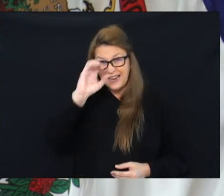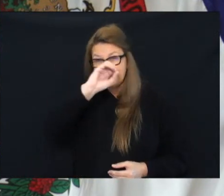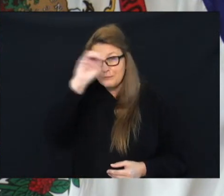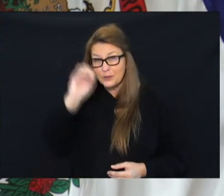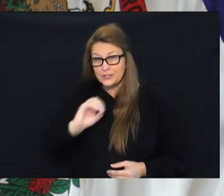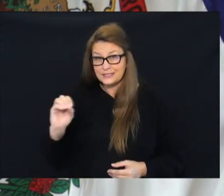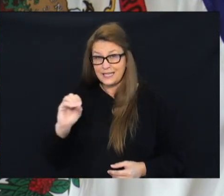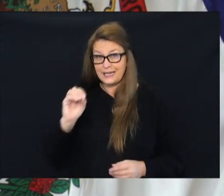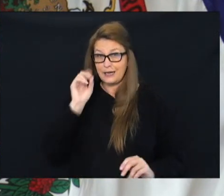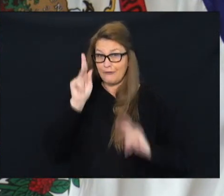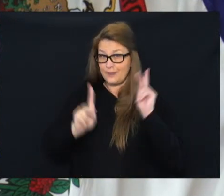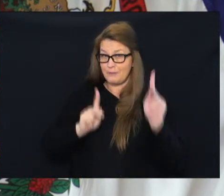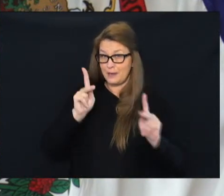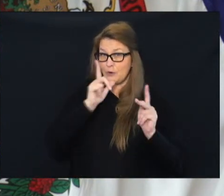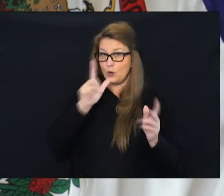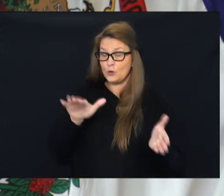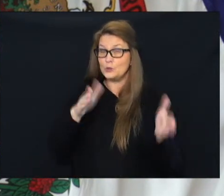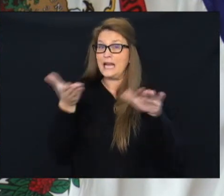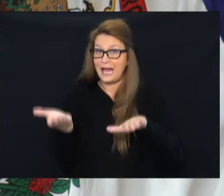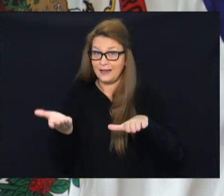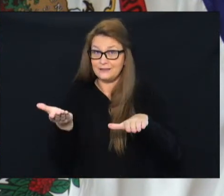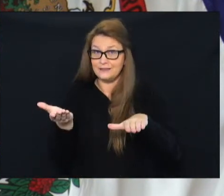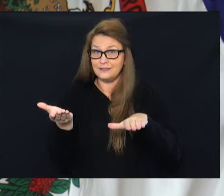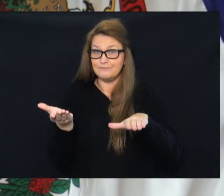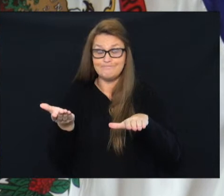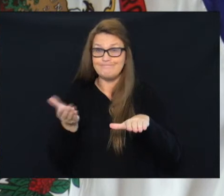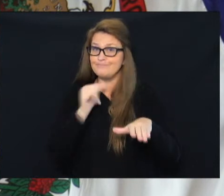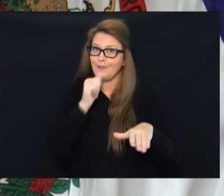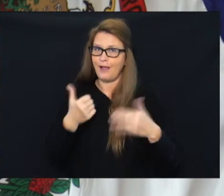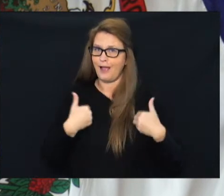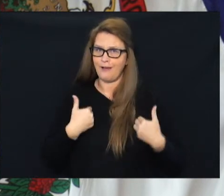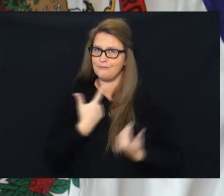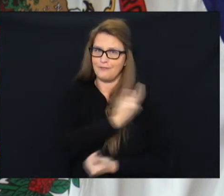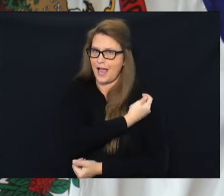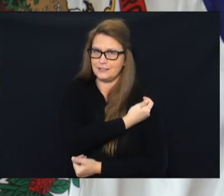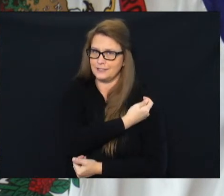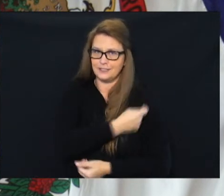that we've lost, that have died, are unvaccinated.